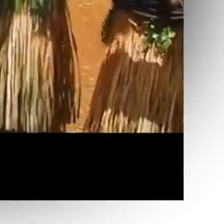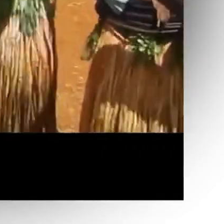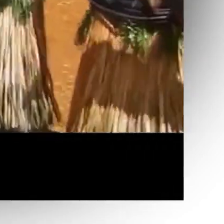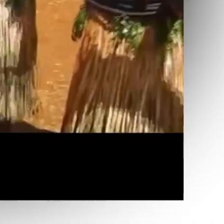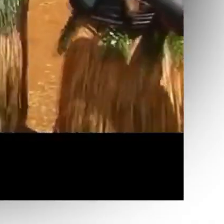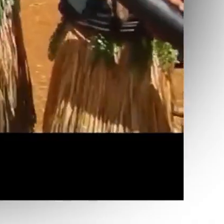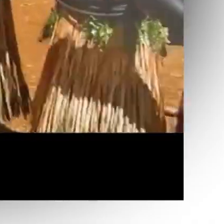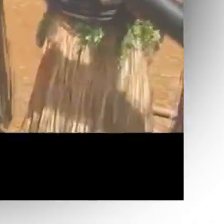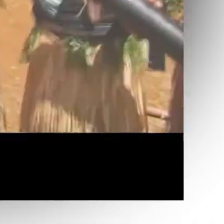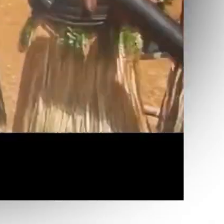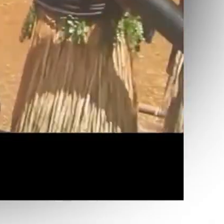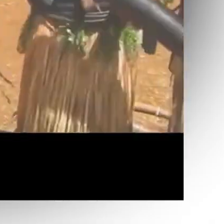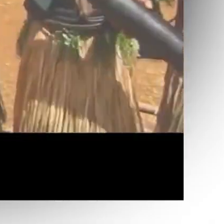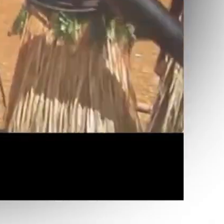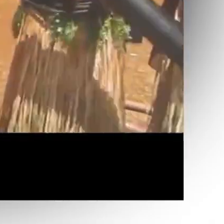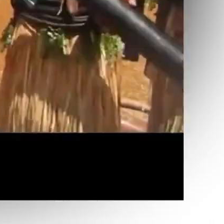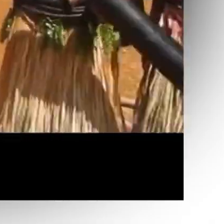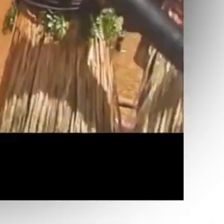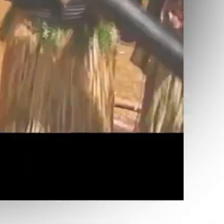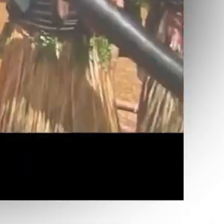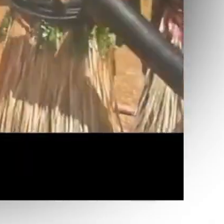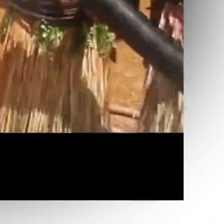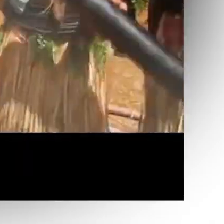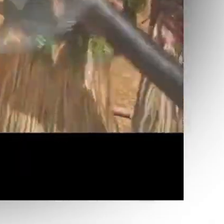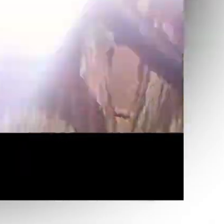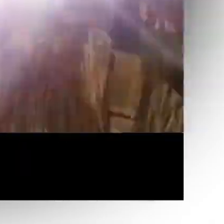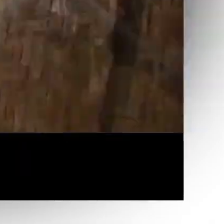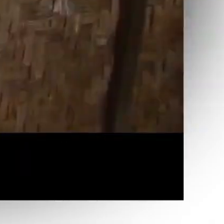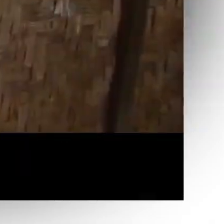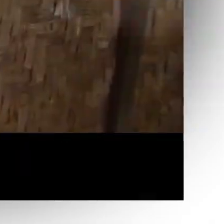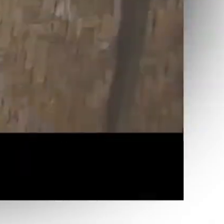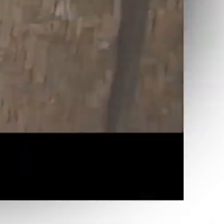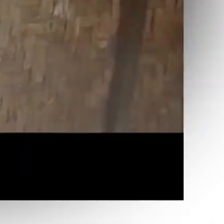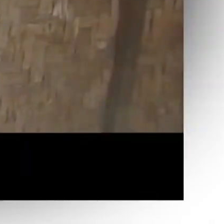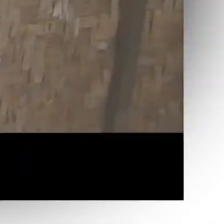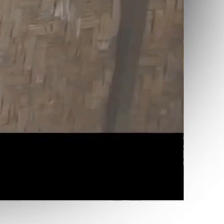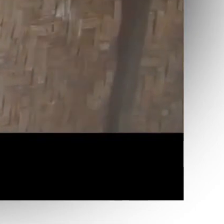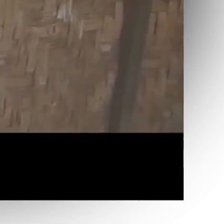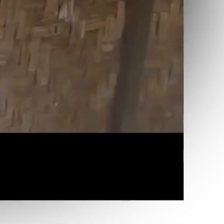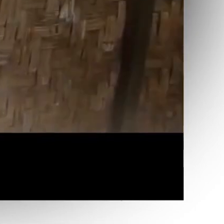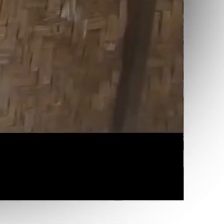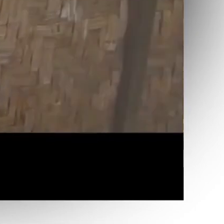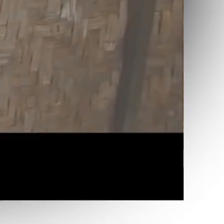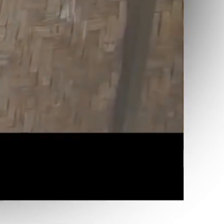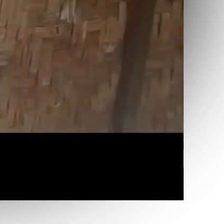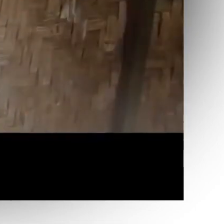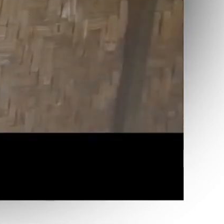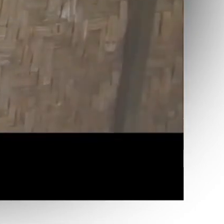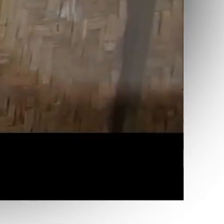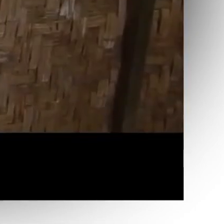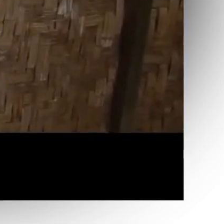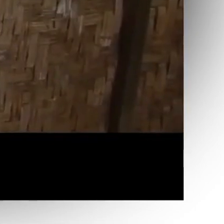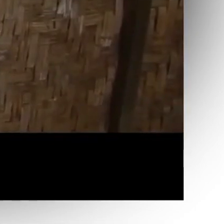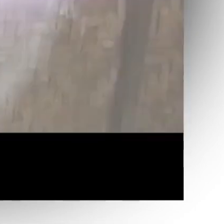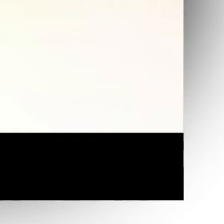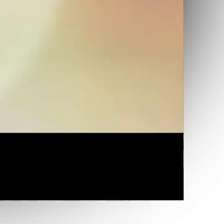would love to be with you, but we are not able to come. I have never been abroad and it is really difficult for me to imagine how